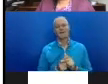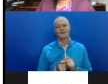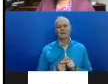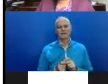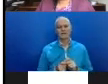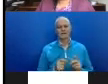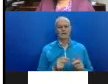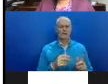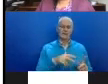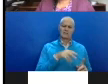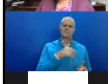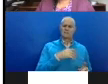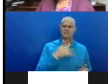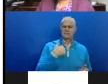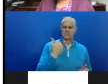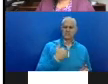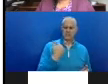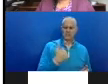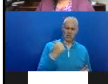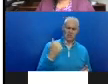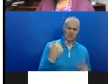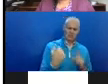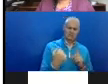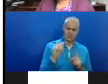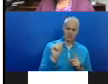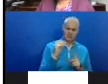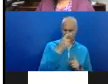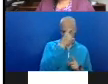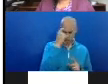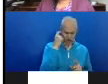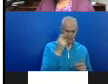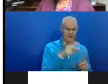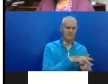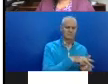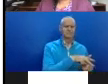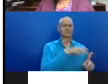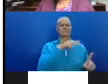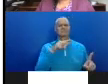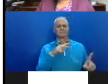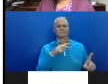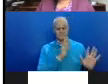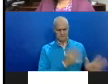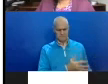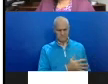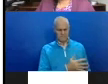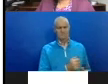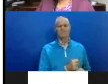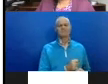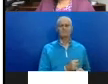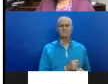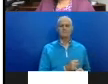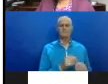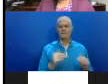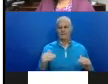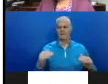unplugged from their childhood trauma as they're trying to attend to their current relationships. That happens through phase 2.